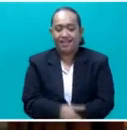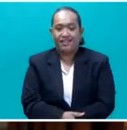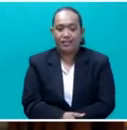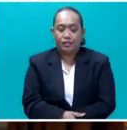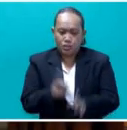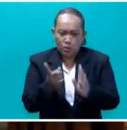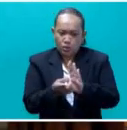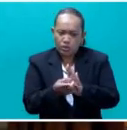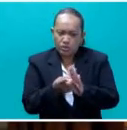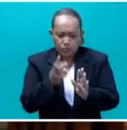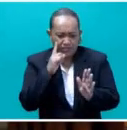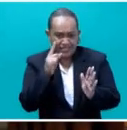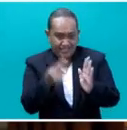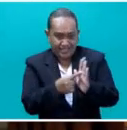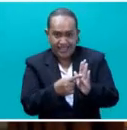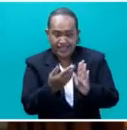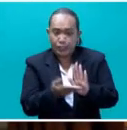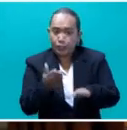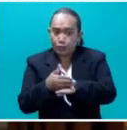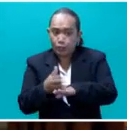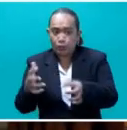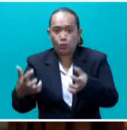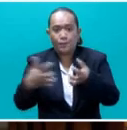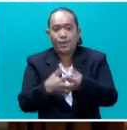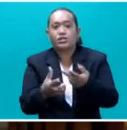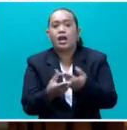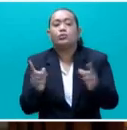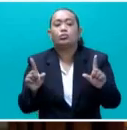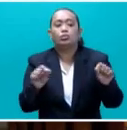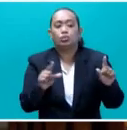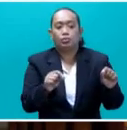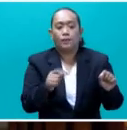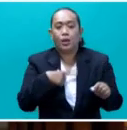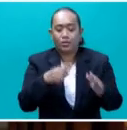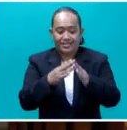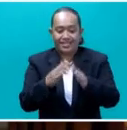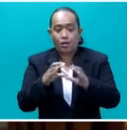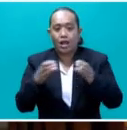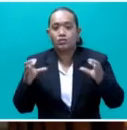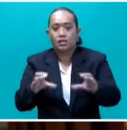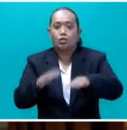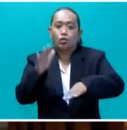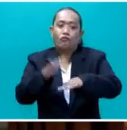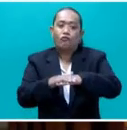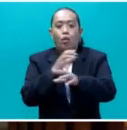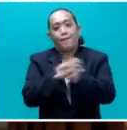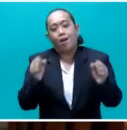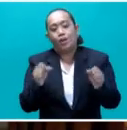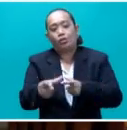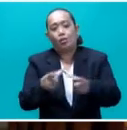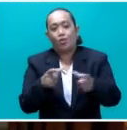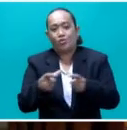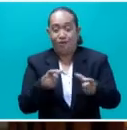reflect this to ensure that municipal councils have full authority and powers to control development in both the town boundaries and in the